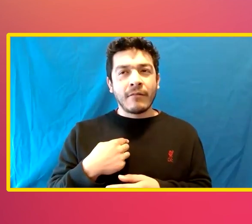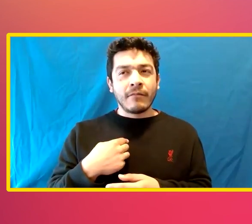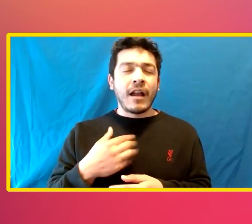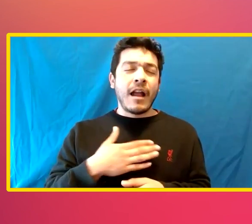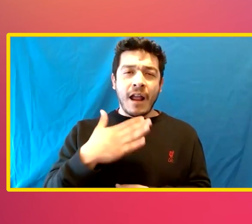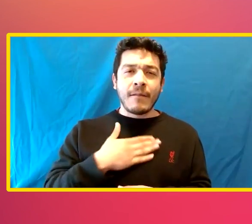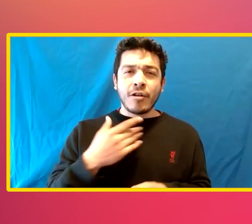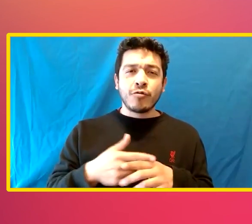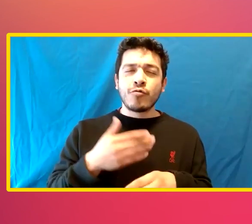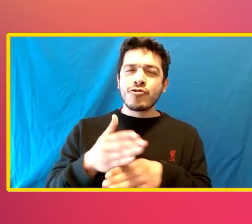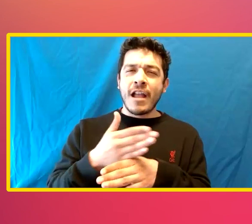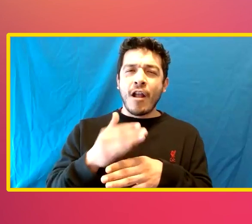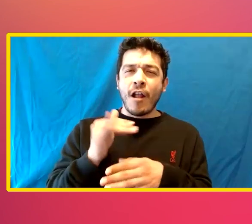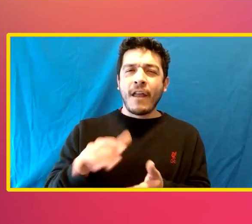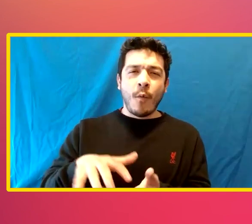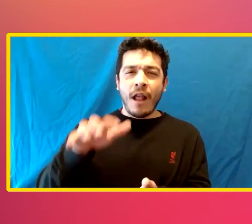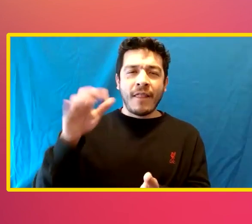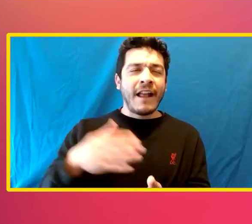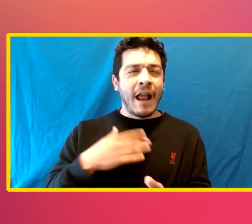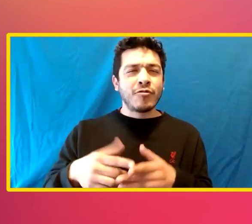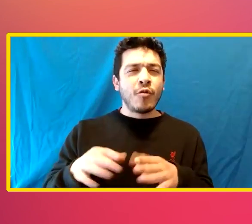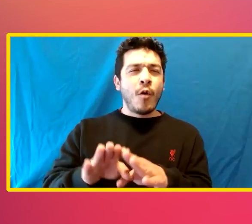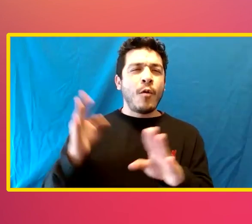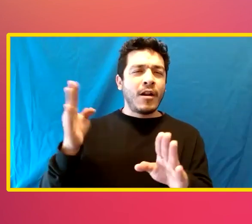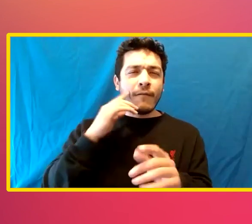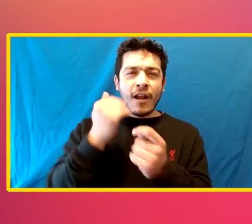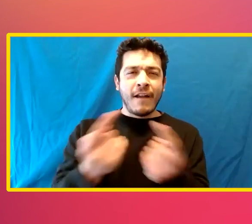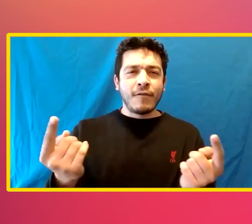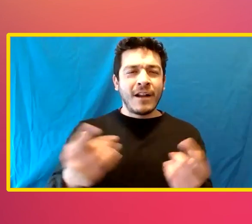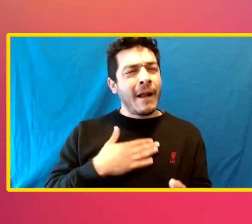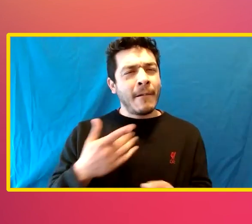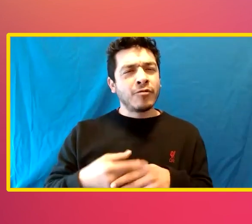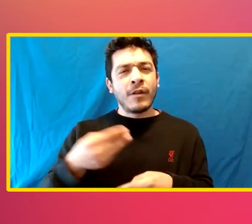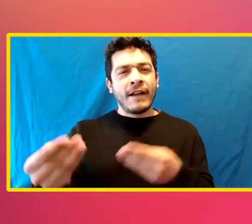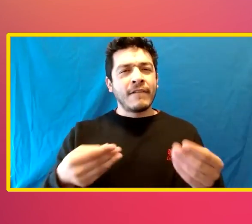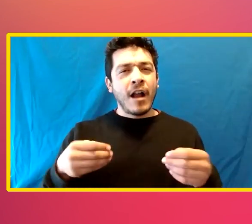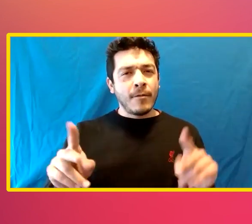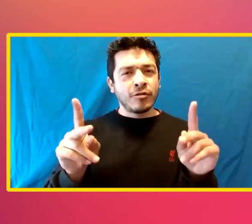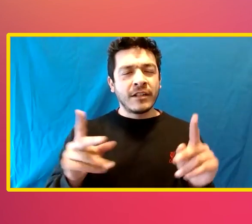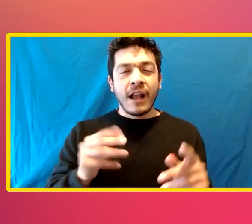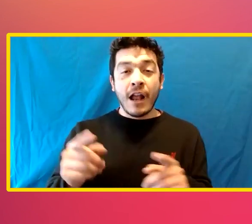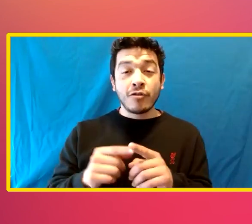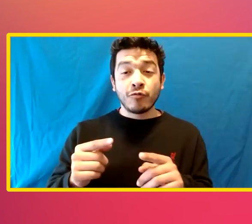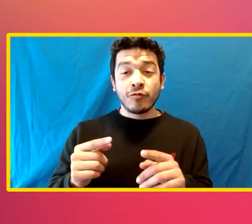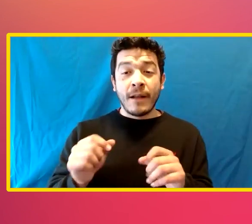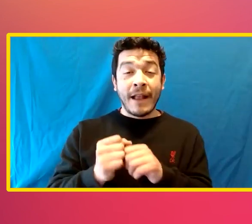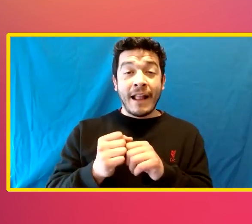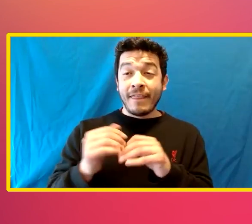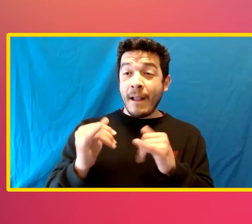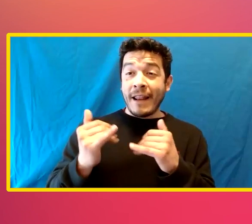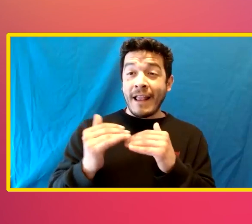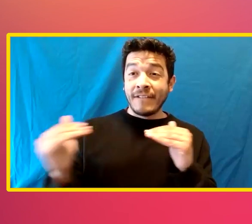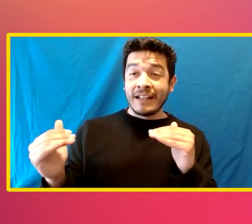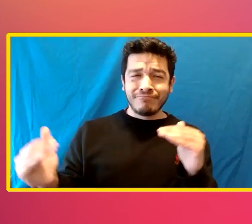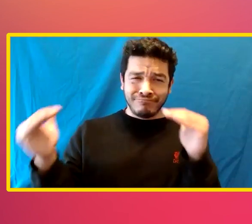I am happy to share the wealth and happy to open the room to everybody and happy to give opportunities, and to level the